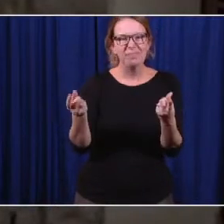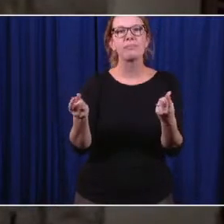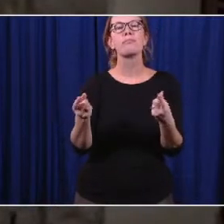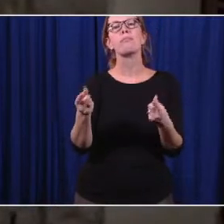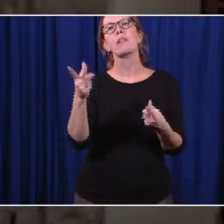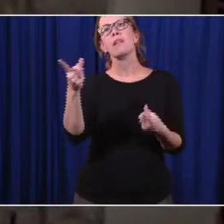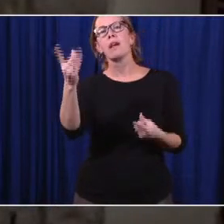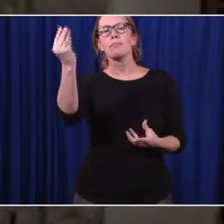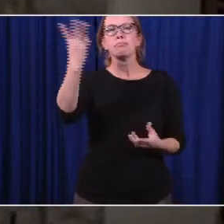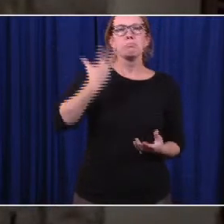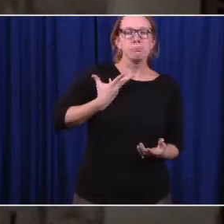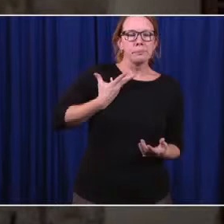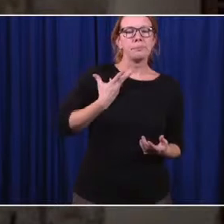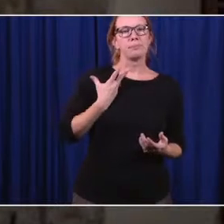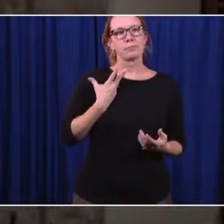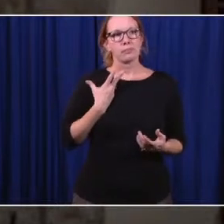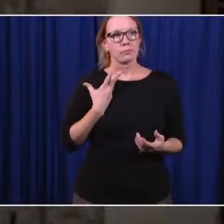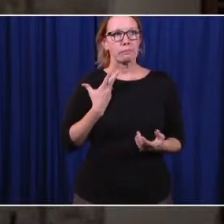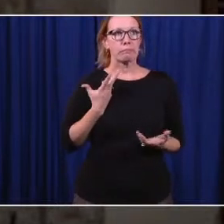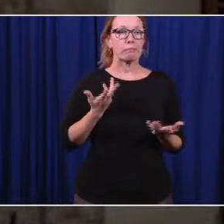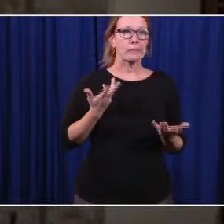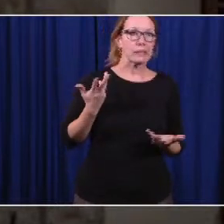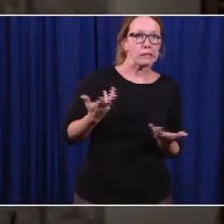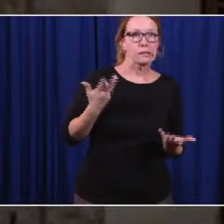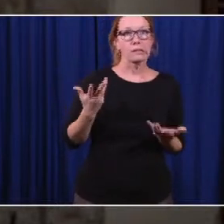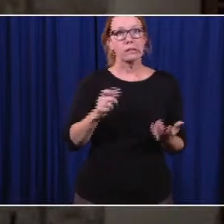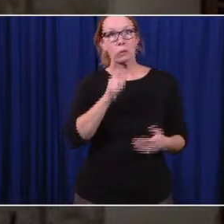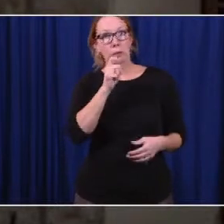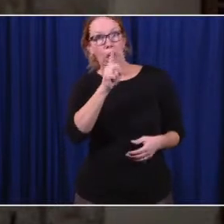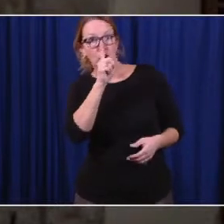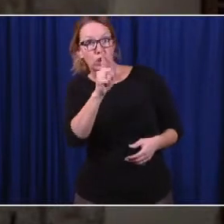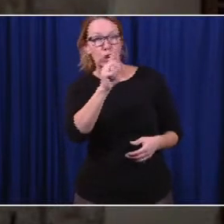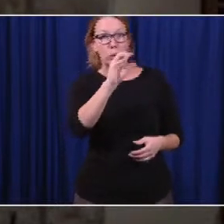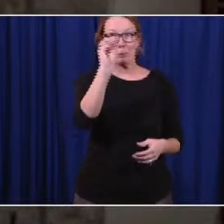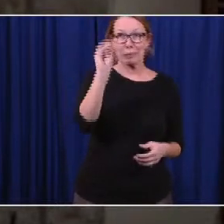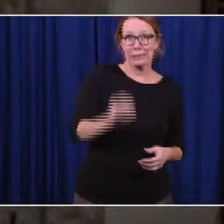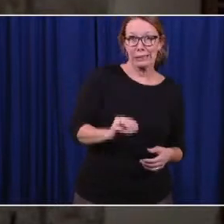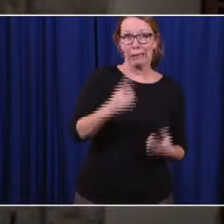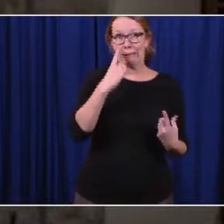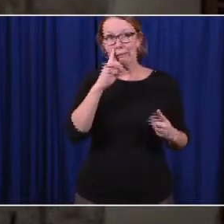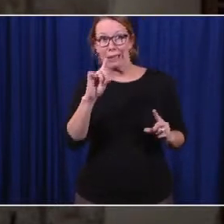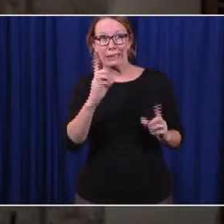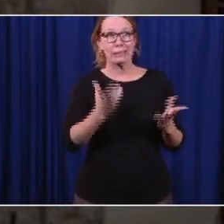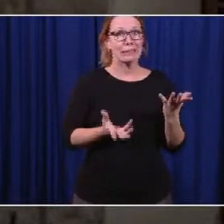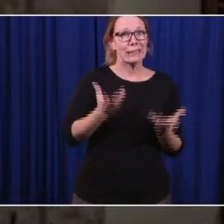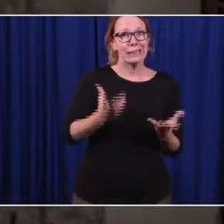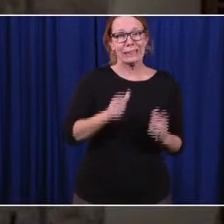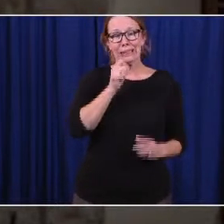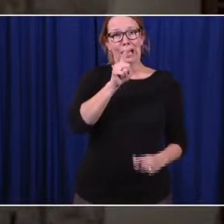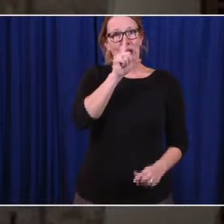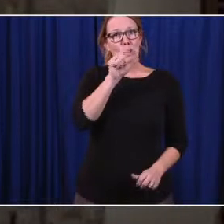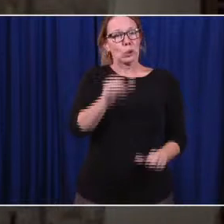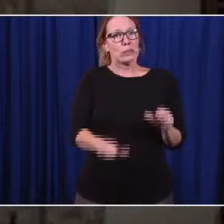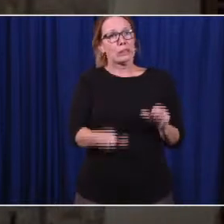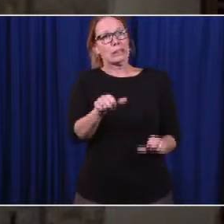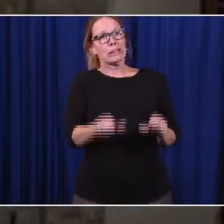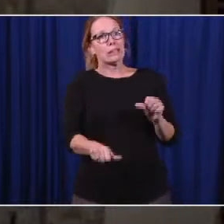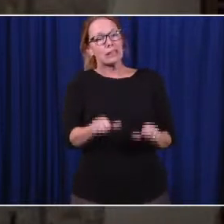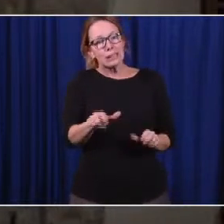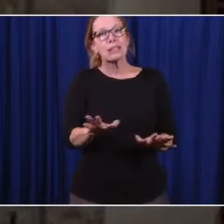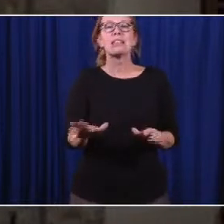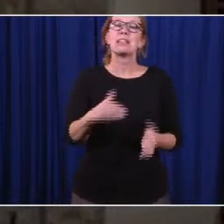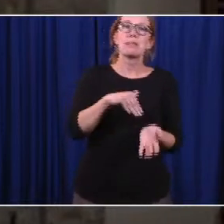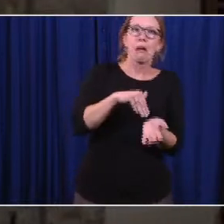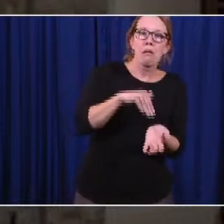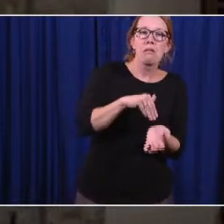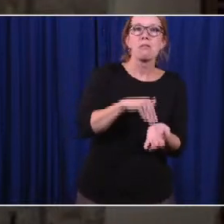telling us, we don't know what percentage it will be effective. And I've had doctors tell